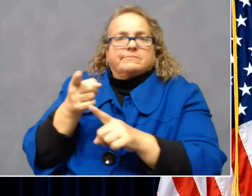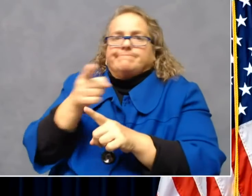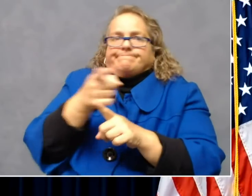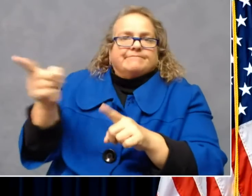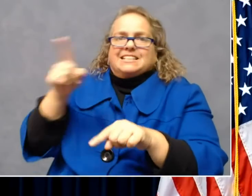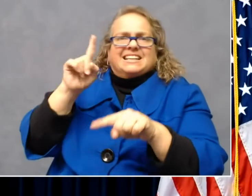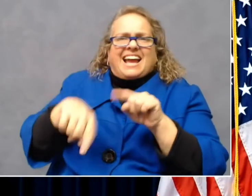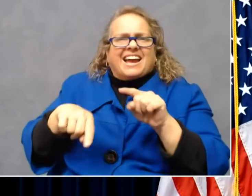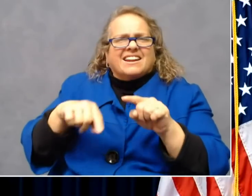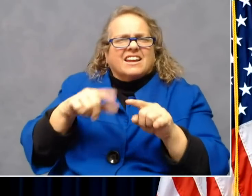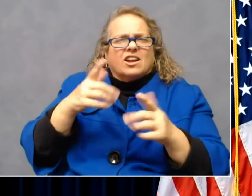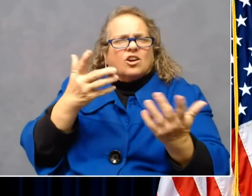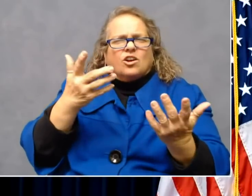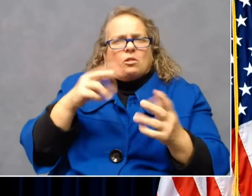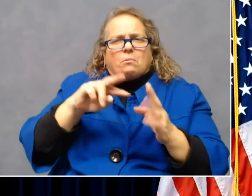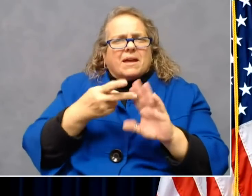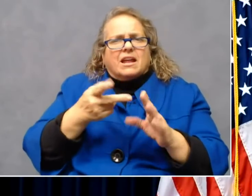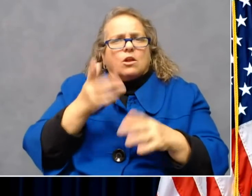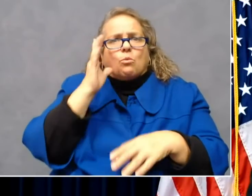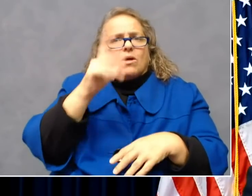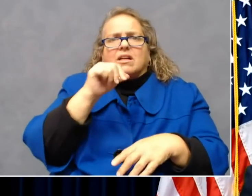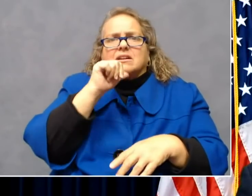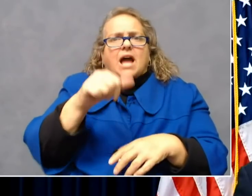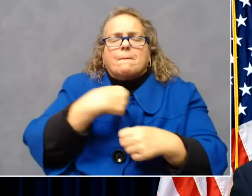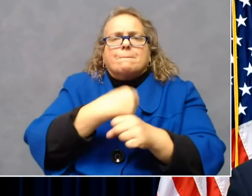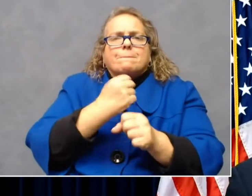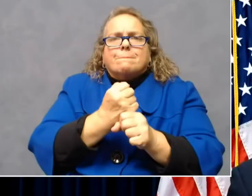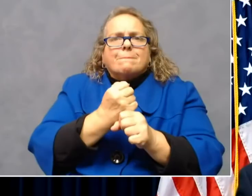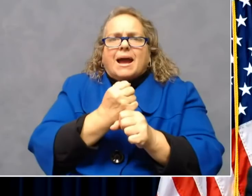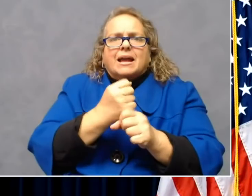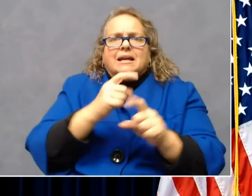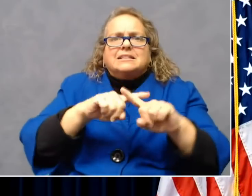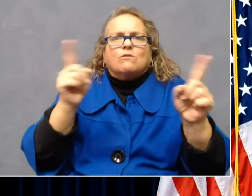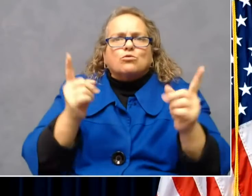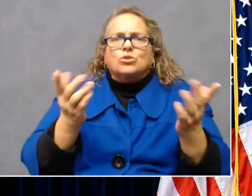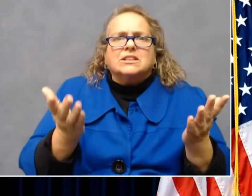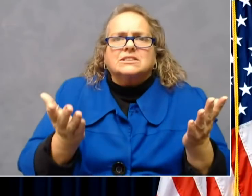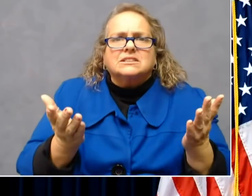have. Julia Hunter from the Hoptown Chronicle. Welcome.